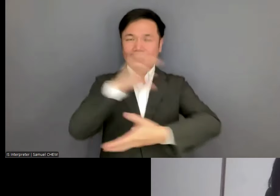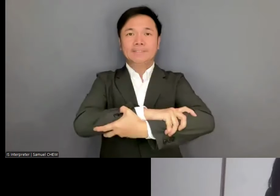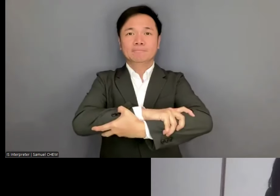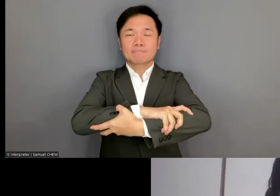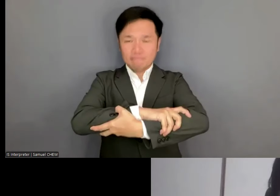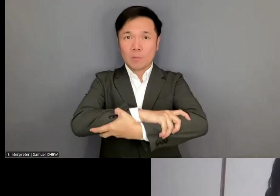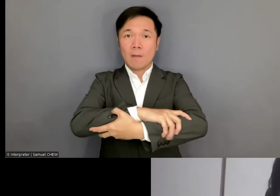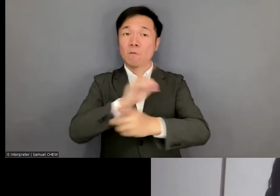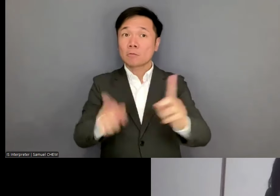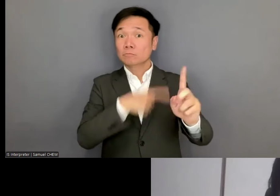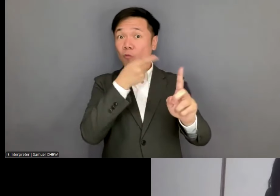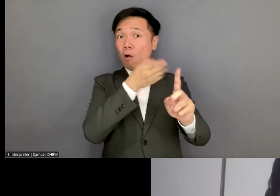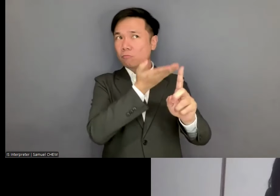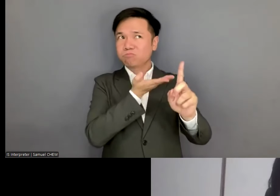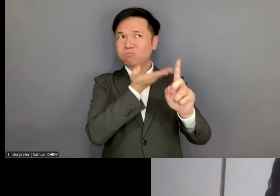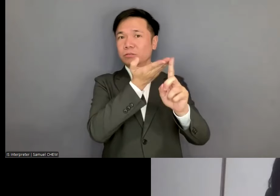our regions,